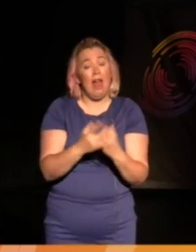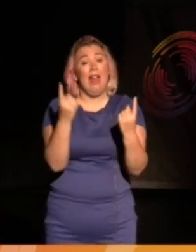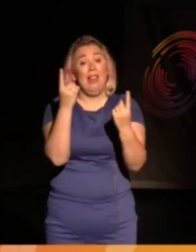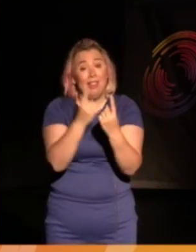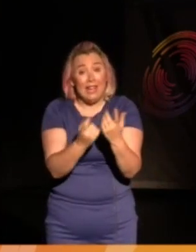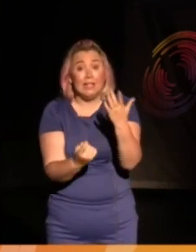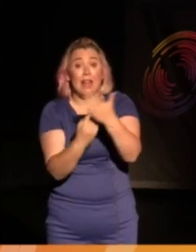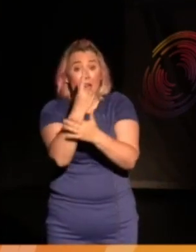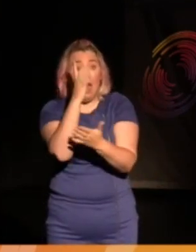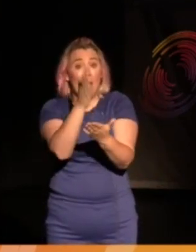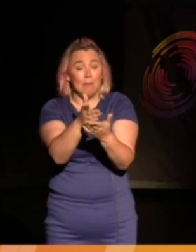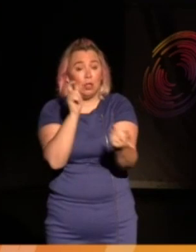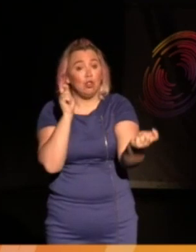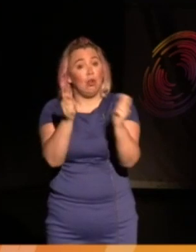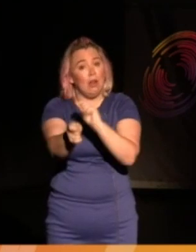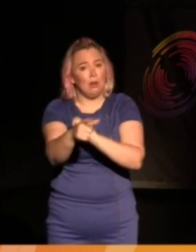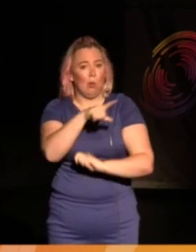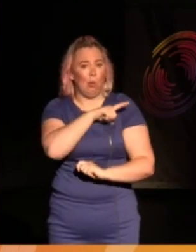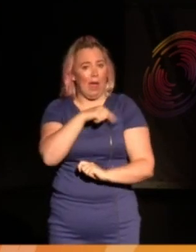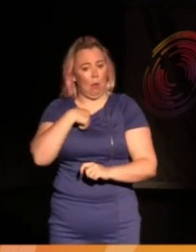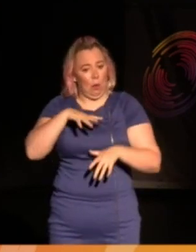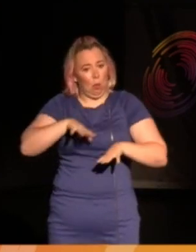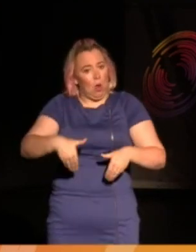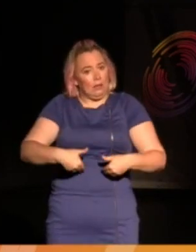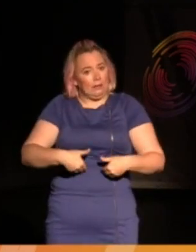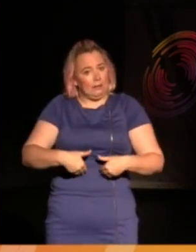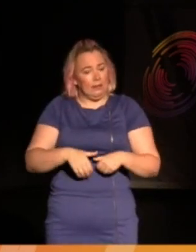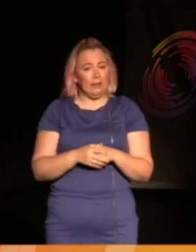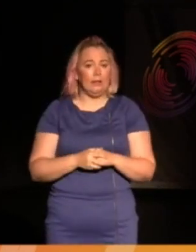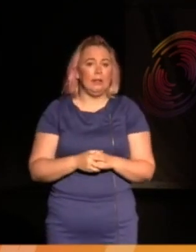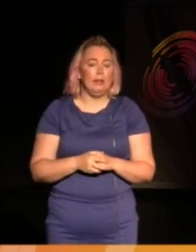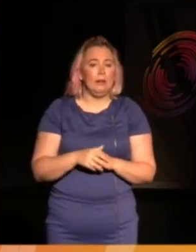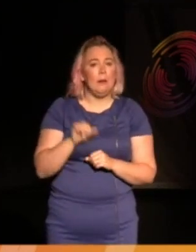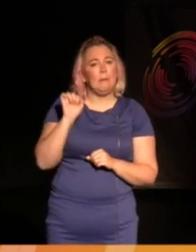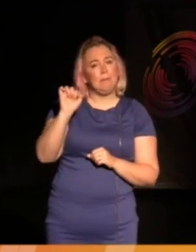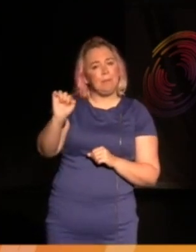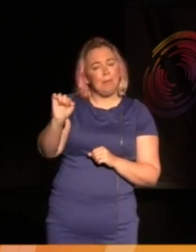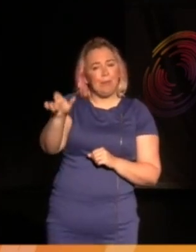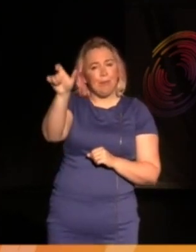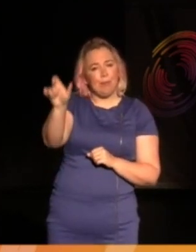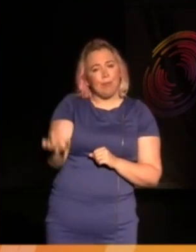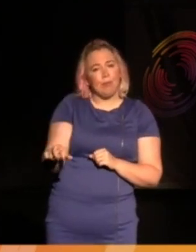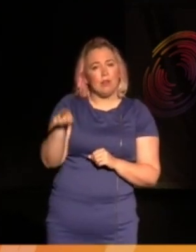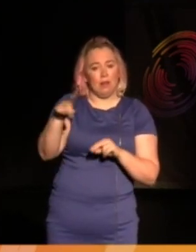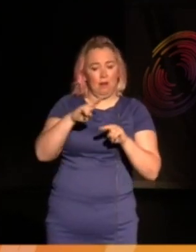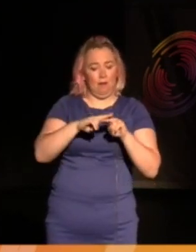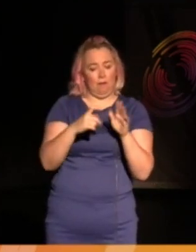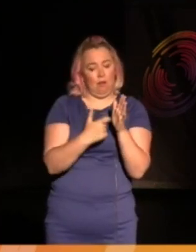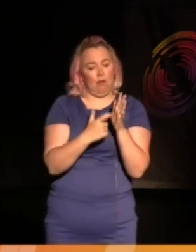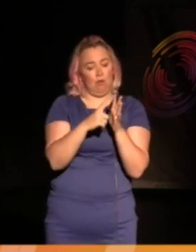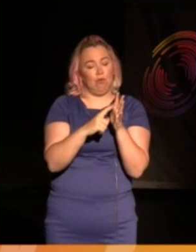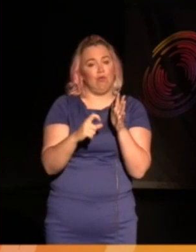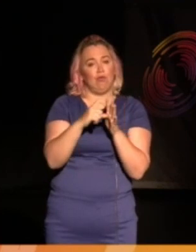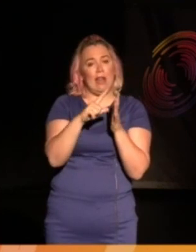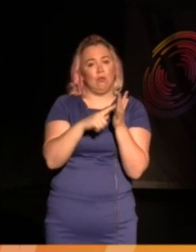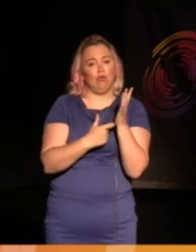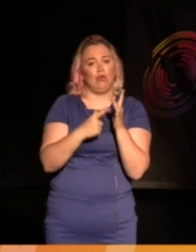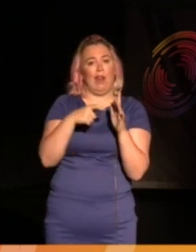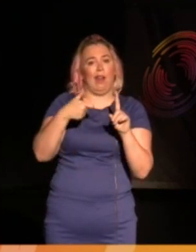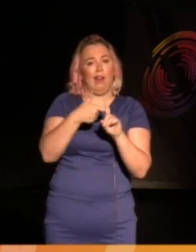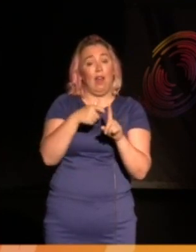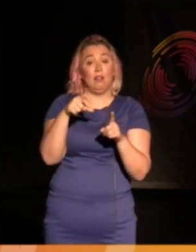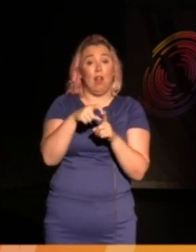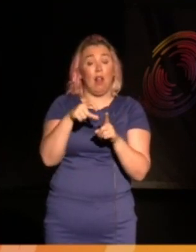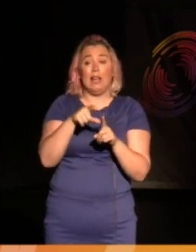change. In the words of the abolitionist African-American Frederick Douglass, if there's no struggle, there is no